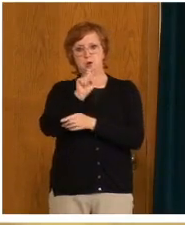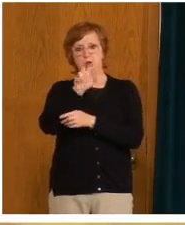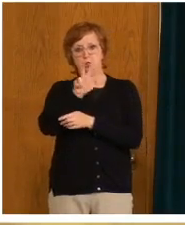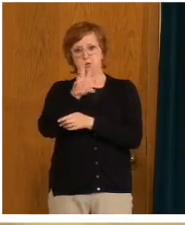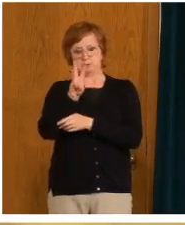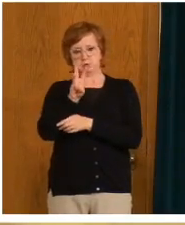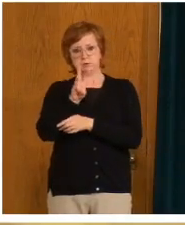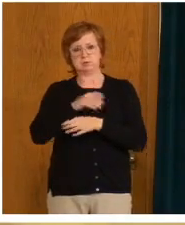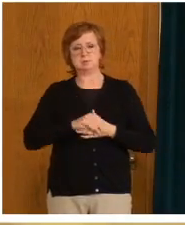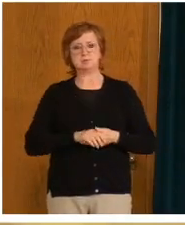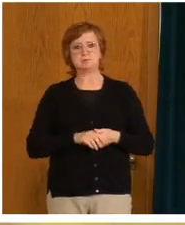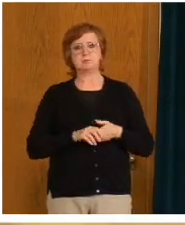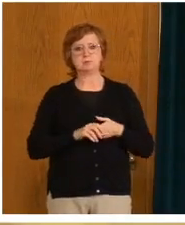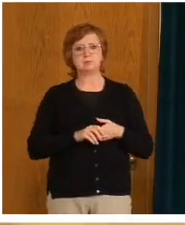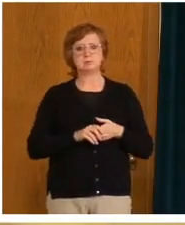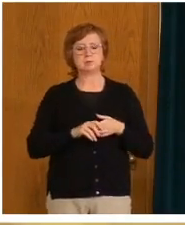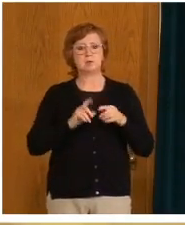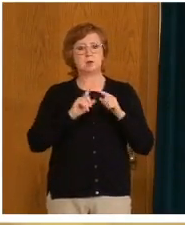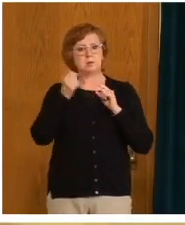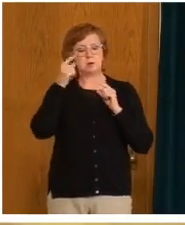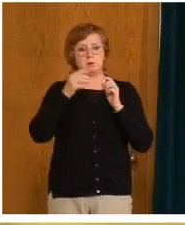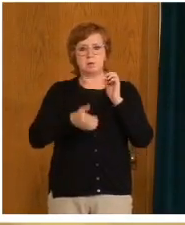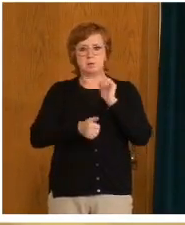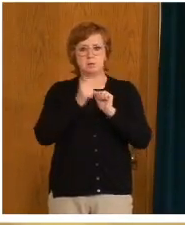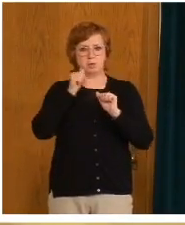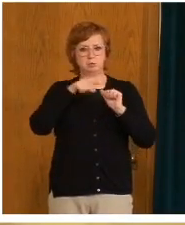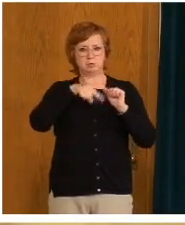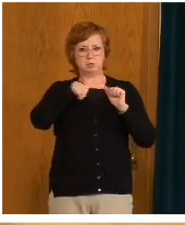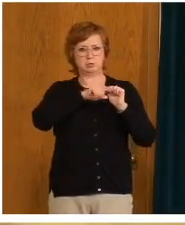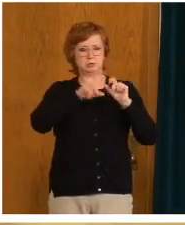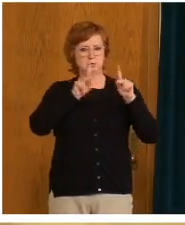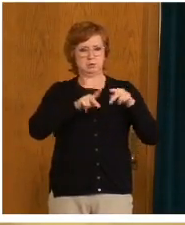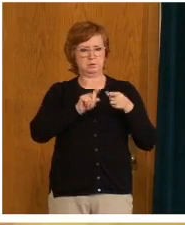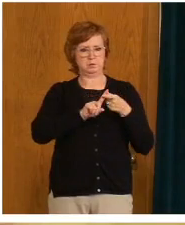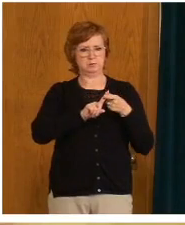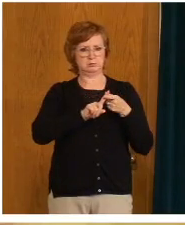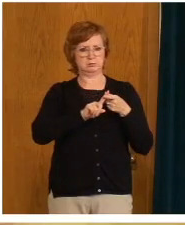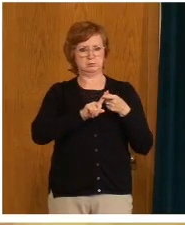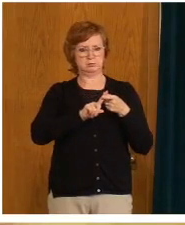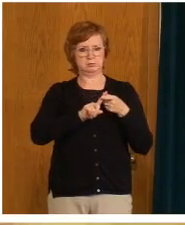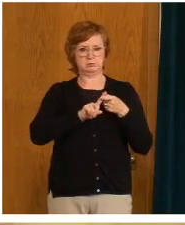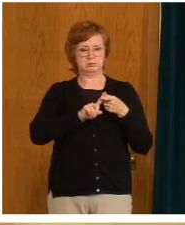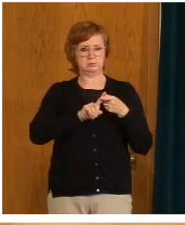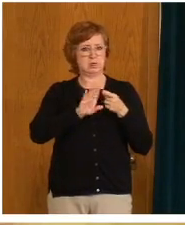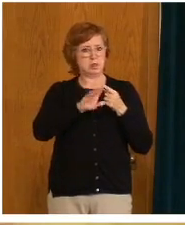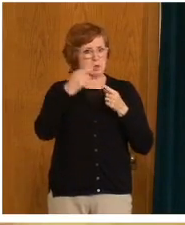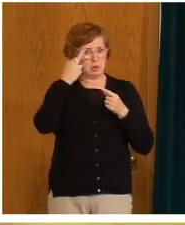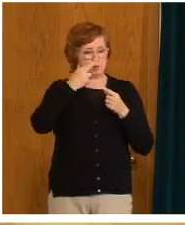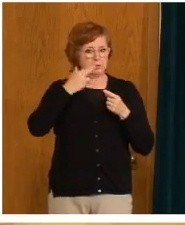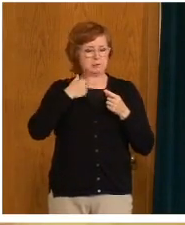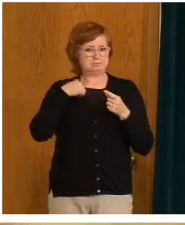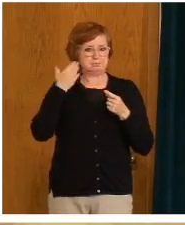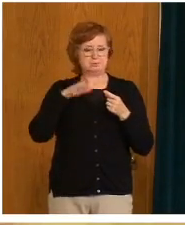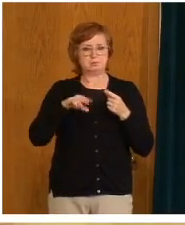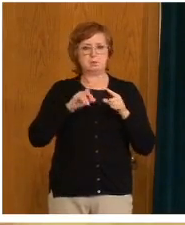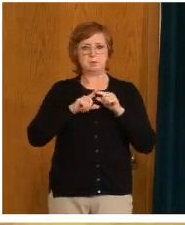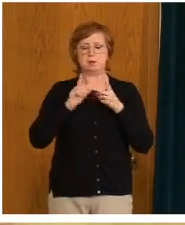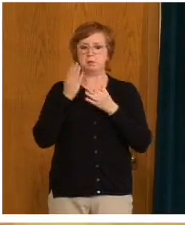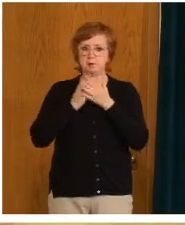may not have been available at that point in time, or some may have made a conscious choice to not be